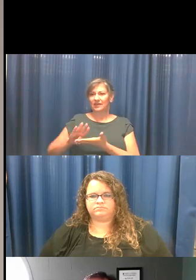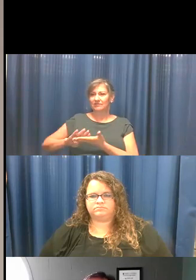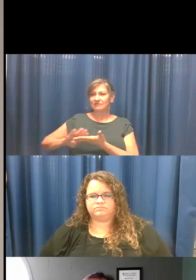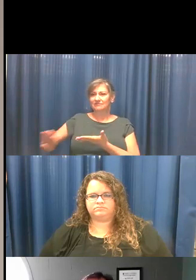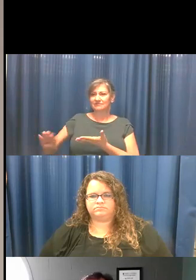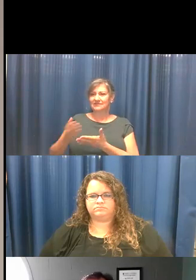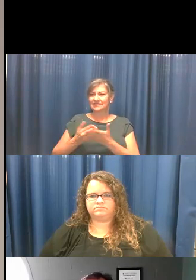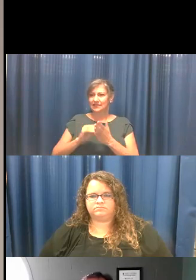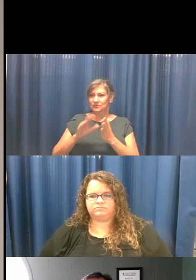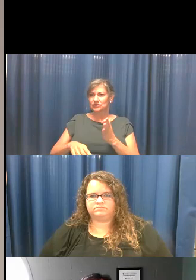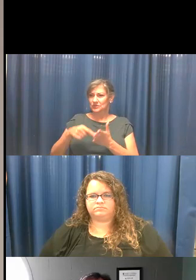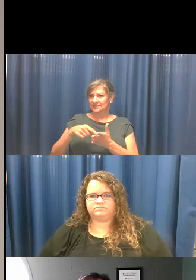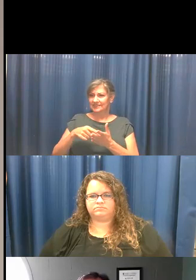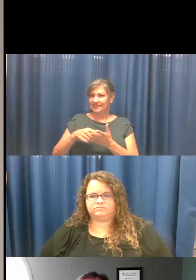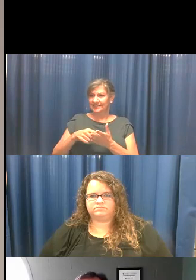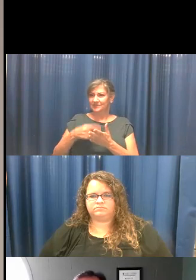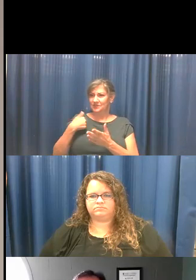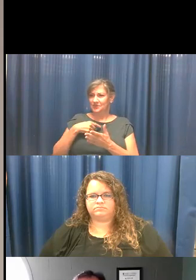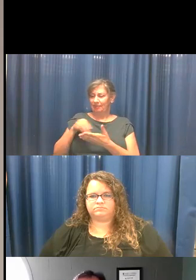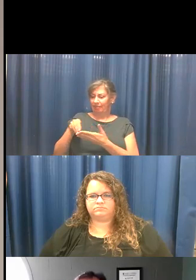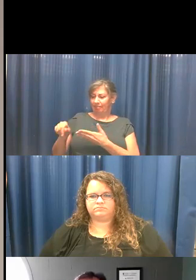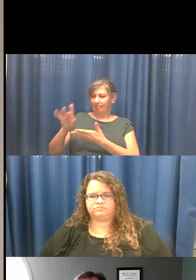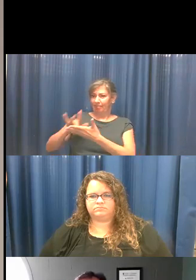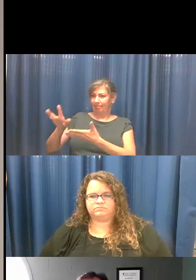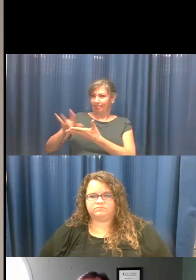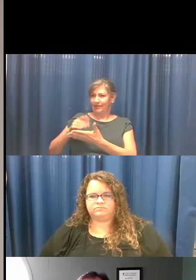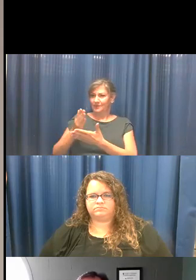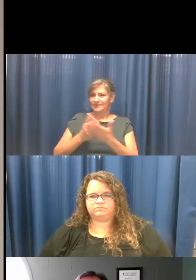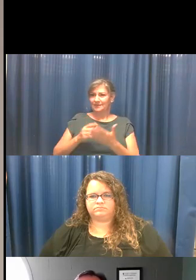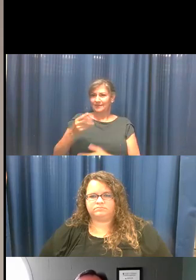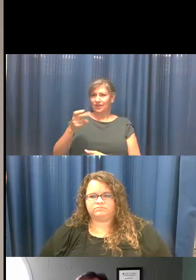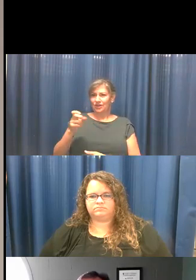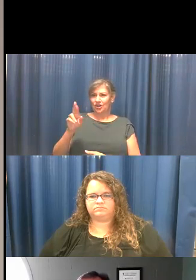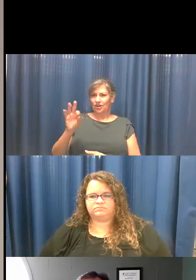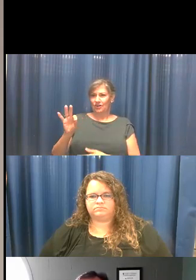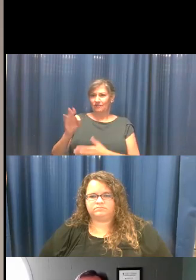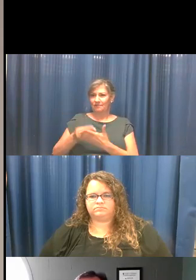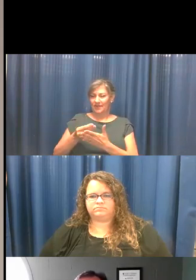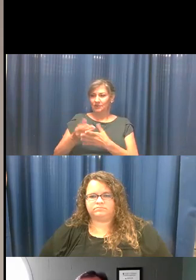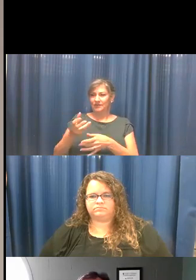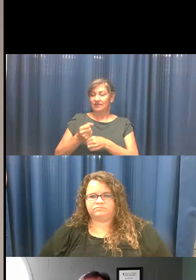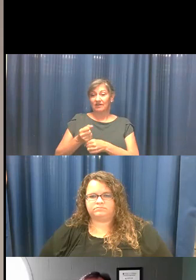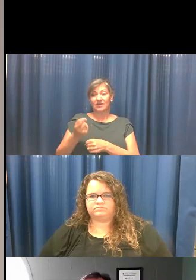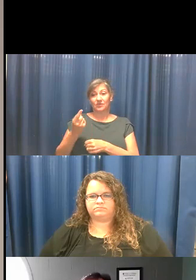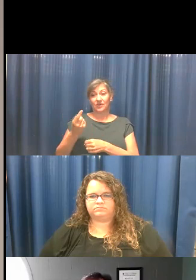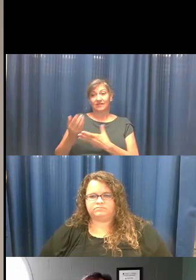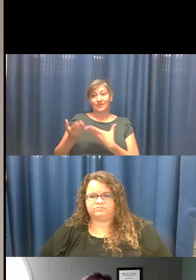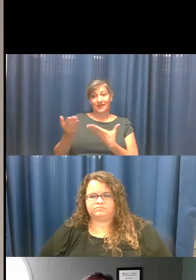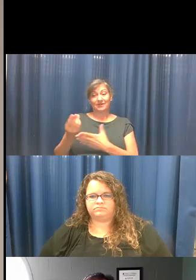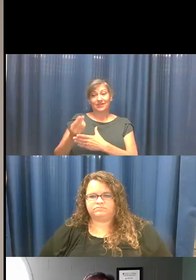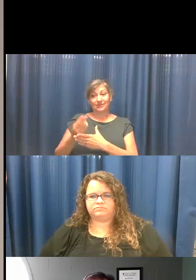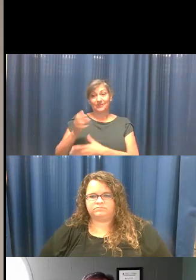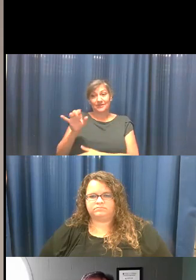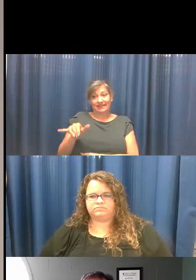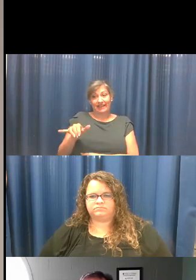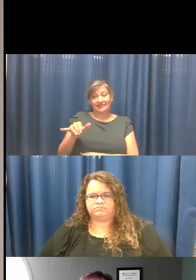debt. We actually paid that off with some of the HERF money that we received. It was one of the recommended uses of the HERF